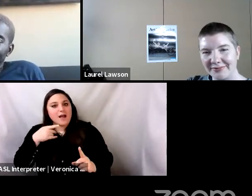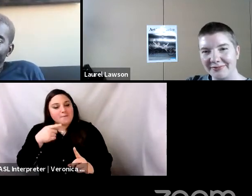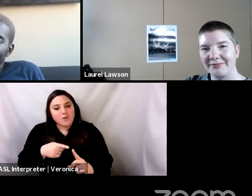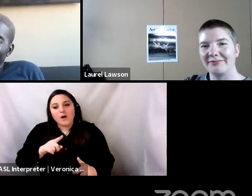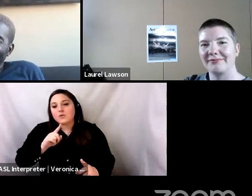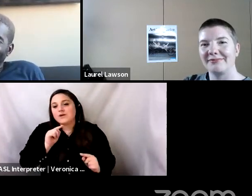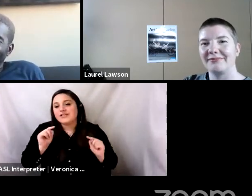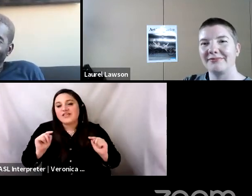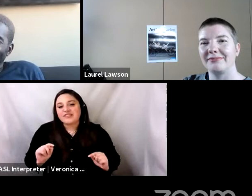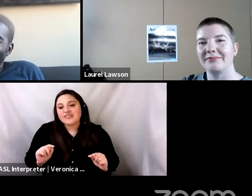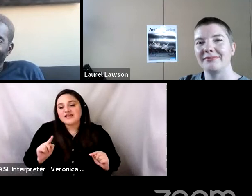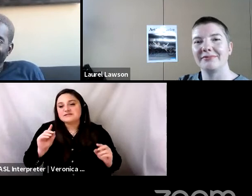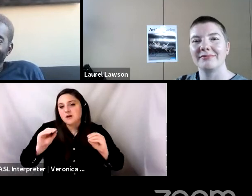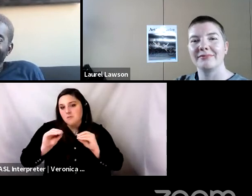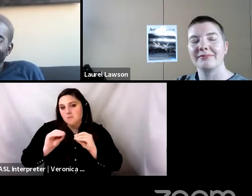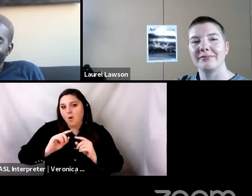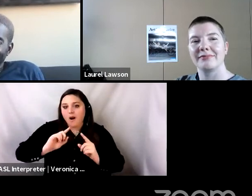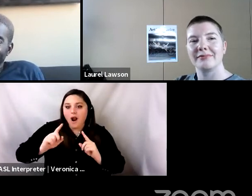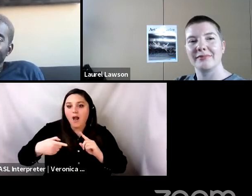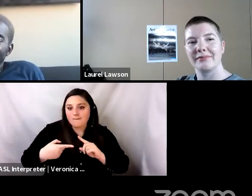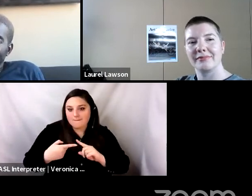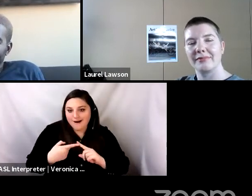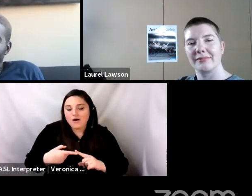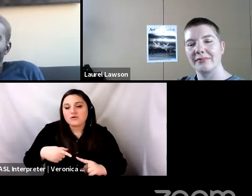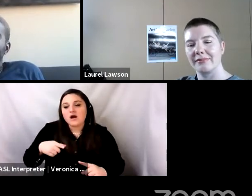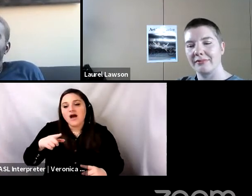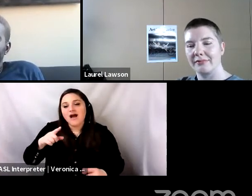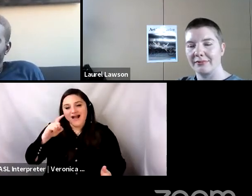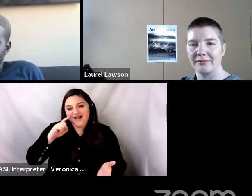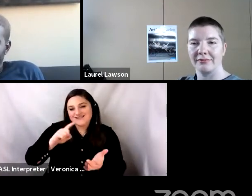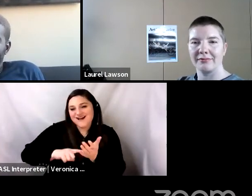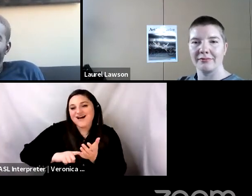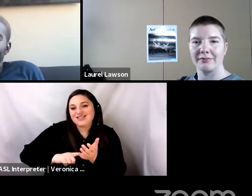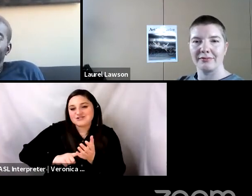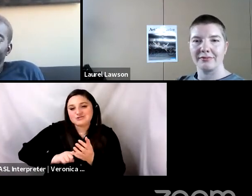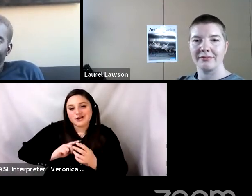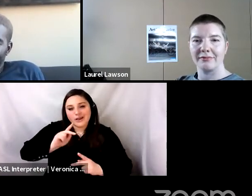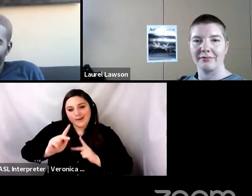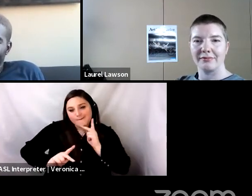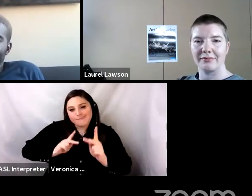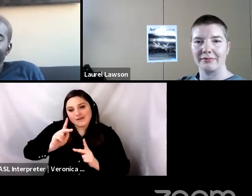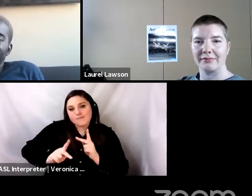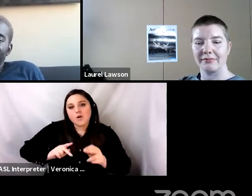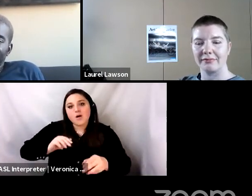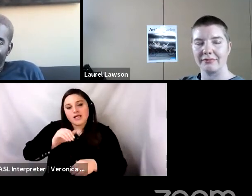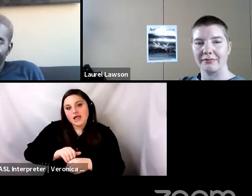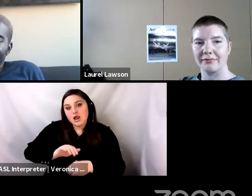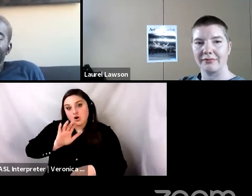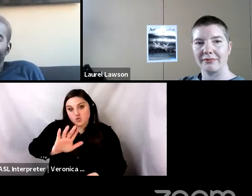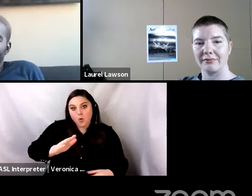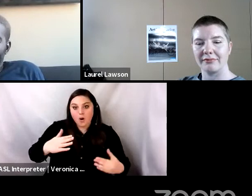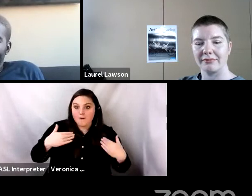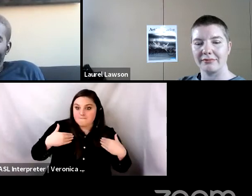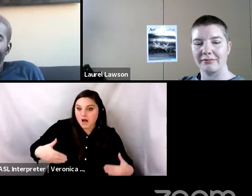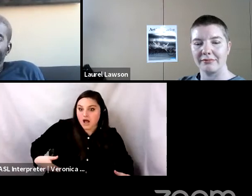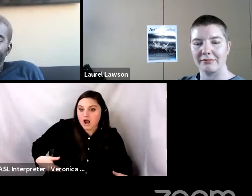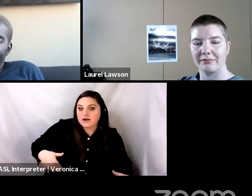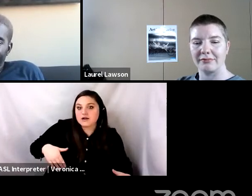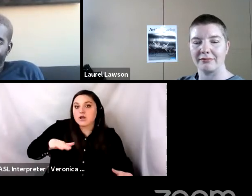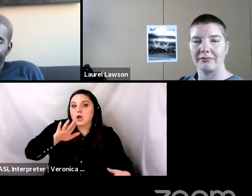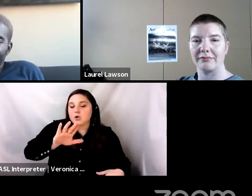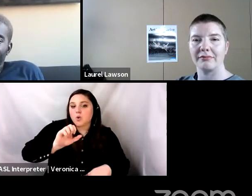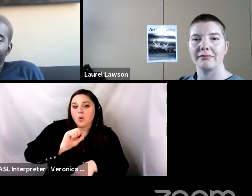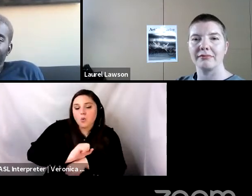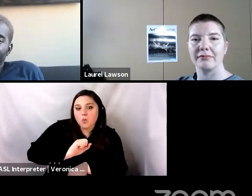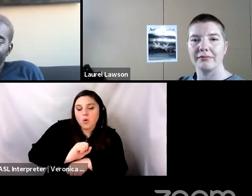acknowledging the folks in your body and in through your work, that you don't do this work alone. Similar to what you were